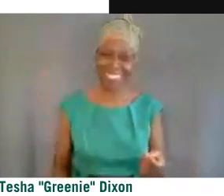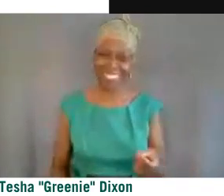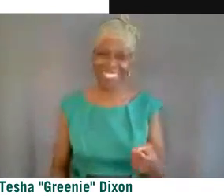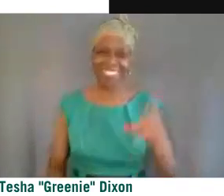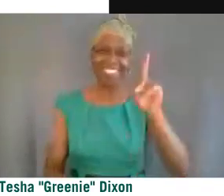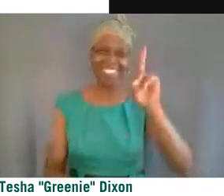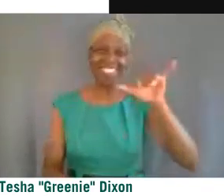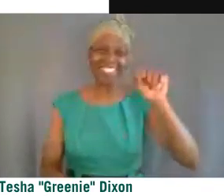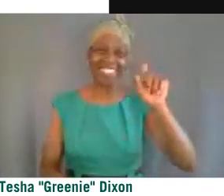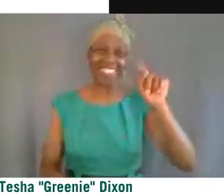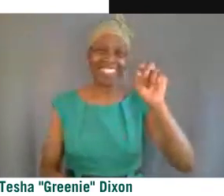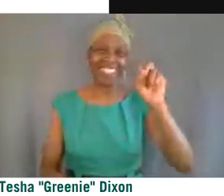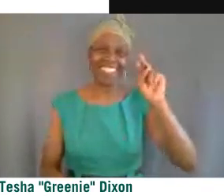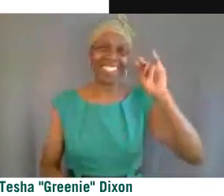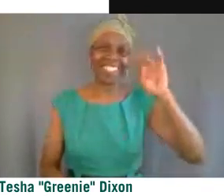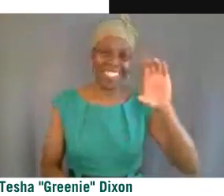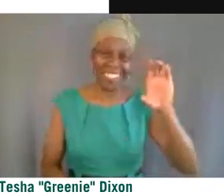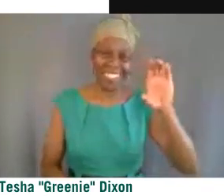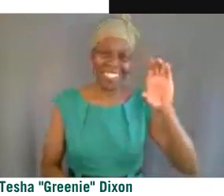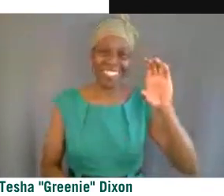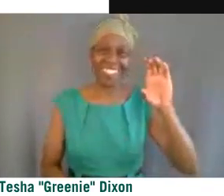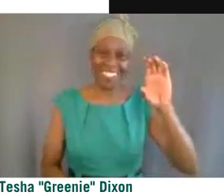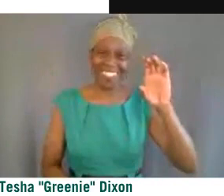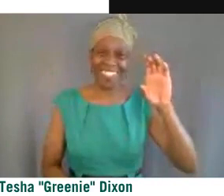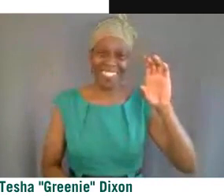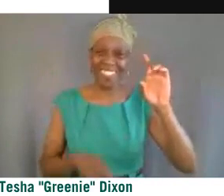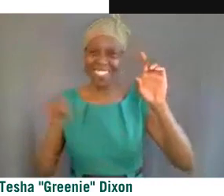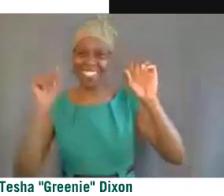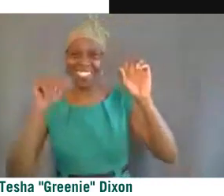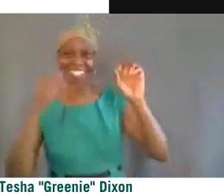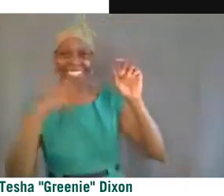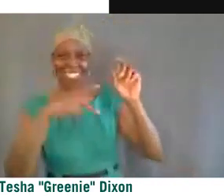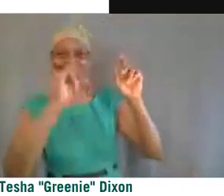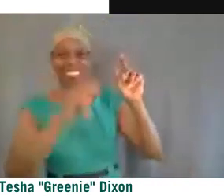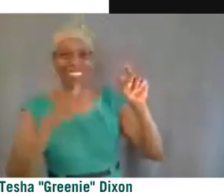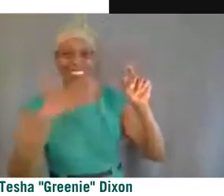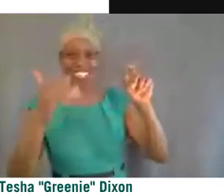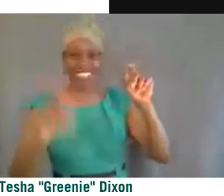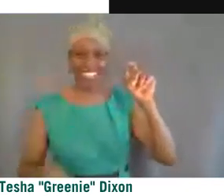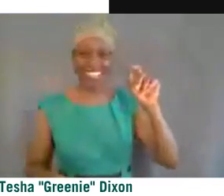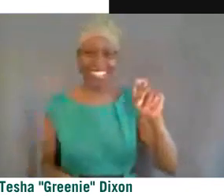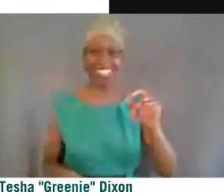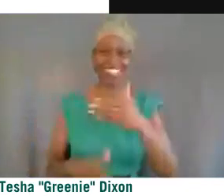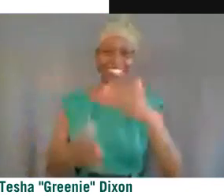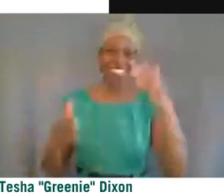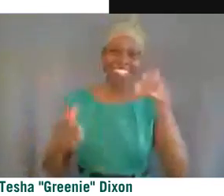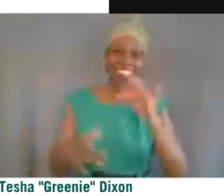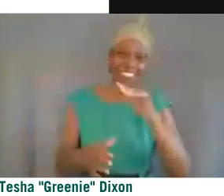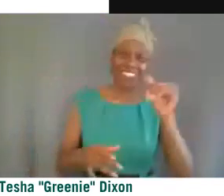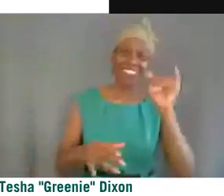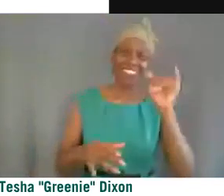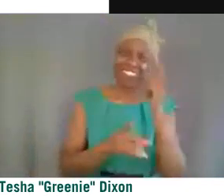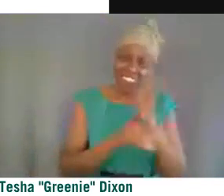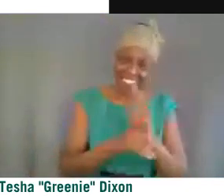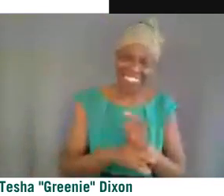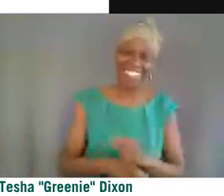Dystonic. Oh, she can keep up. That's the best thing. There we go. There was just a lot of finger spelling in that one,